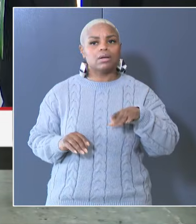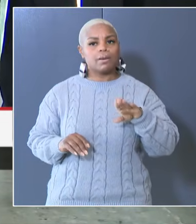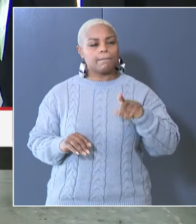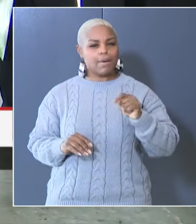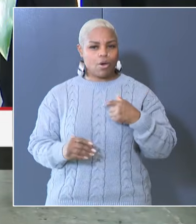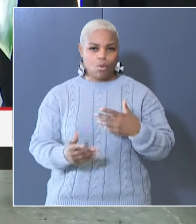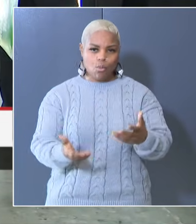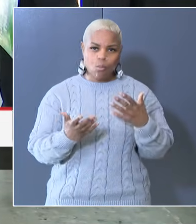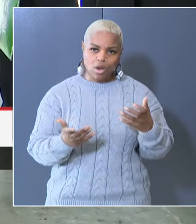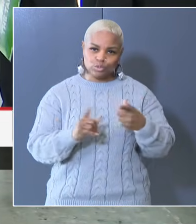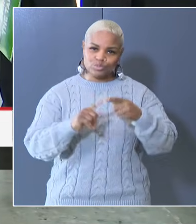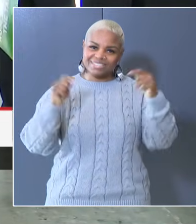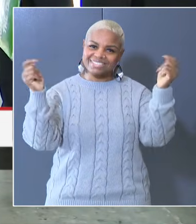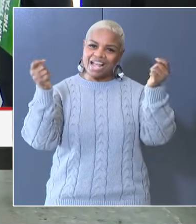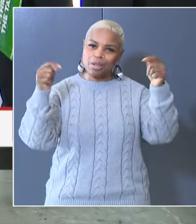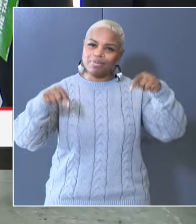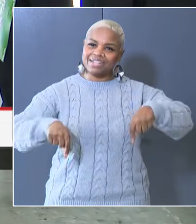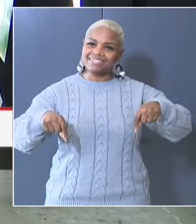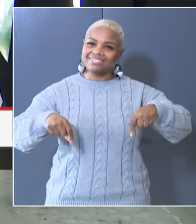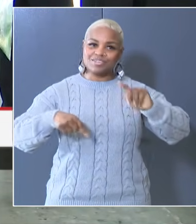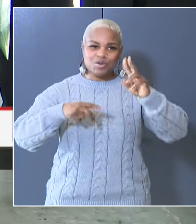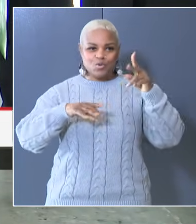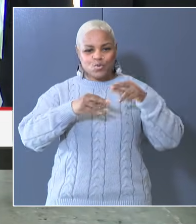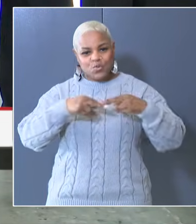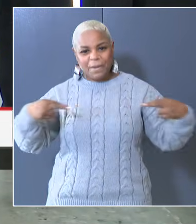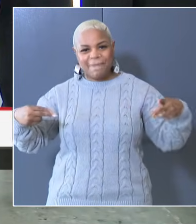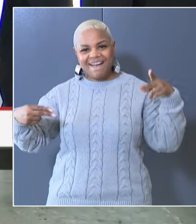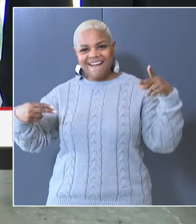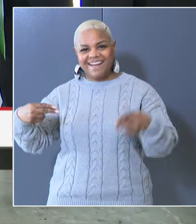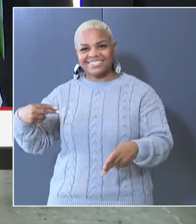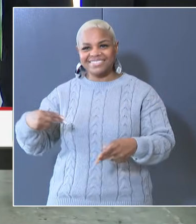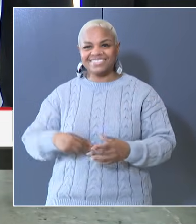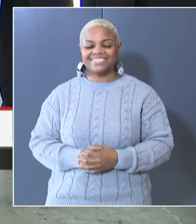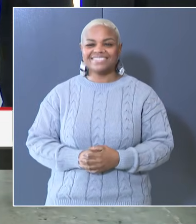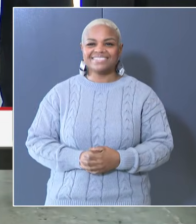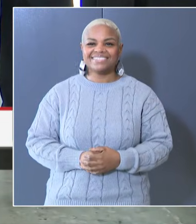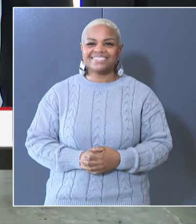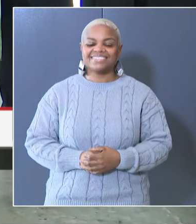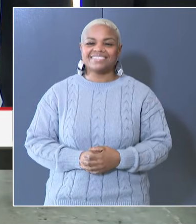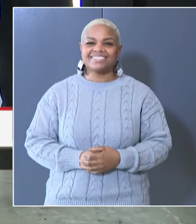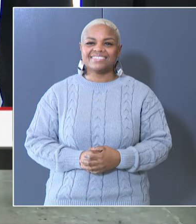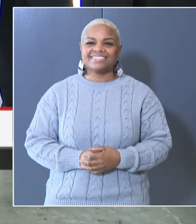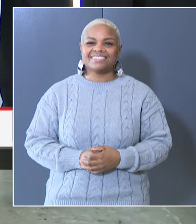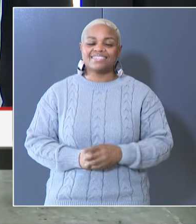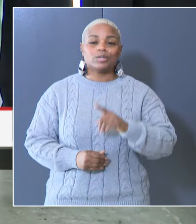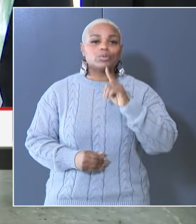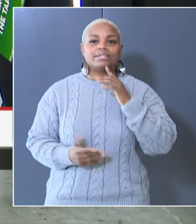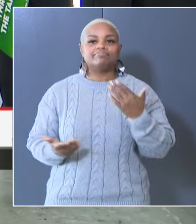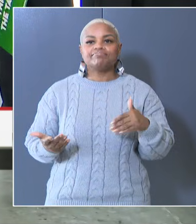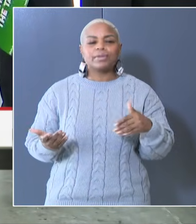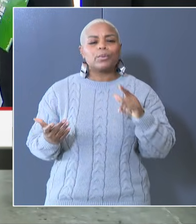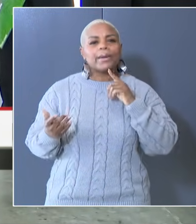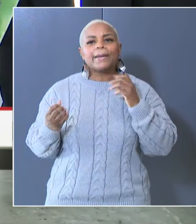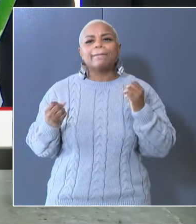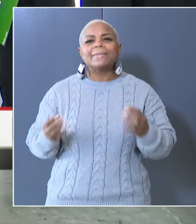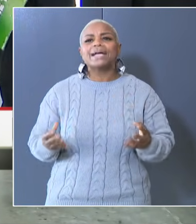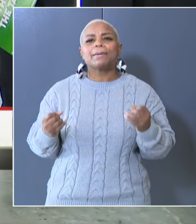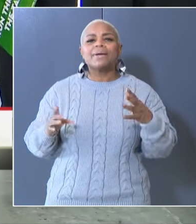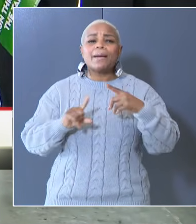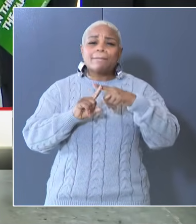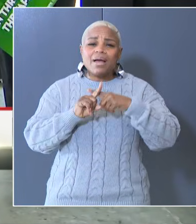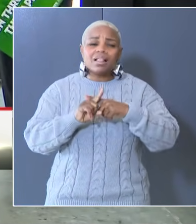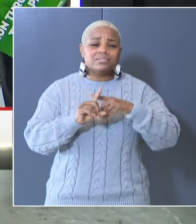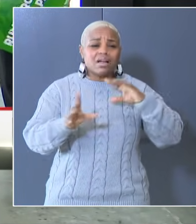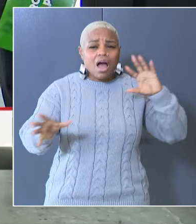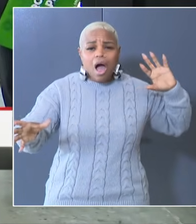a ribbon cutting, and that's after many, many, many, many months of